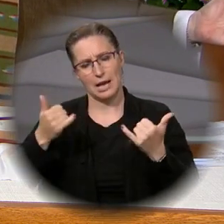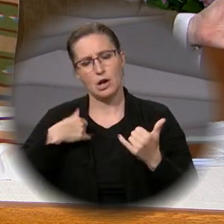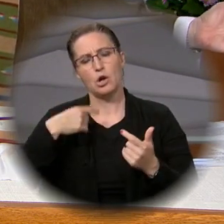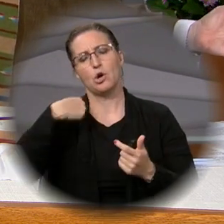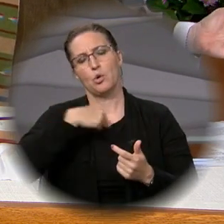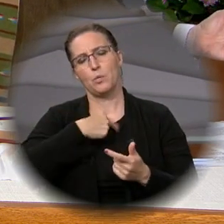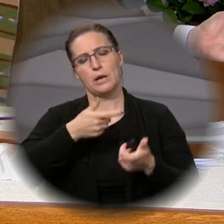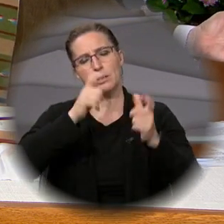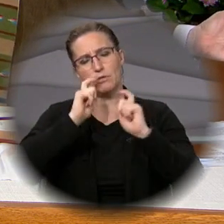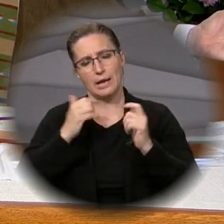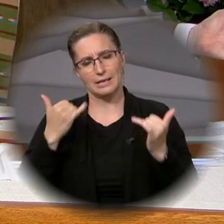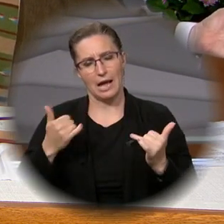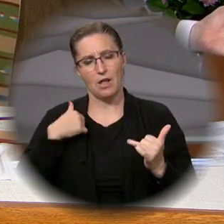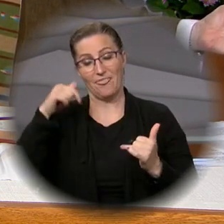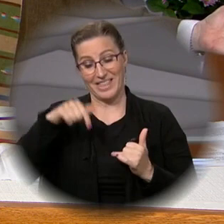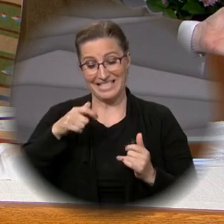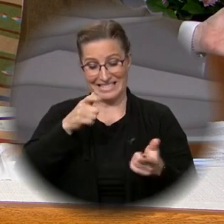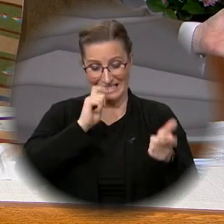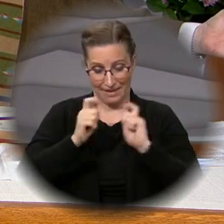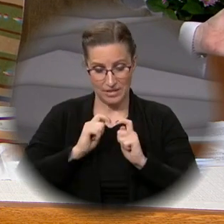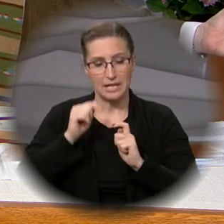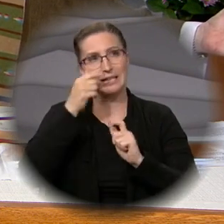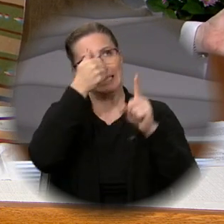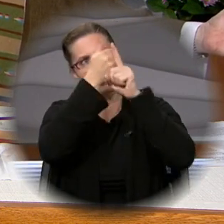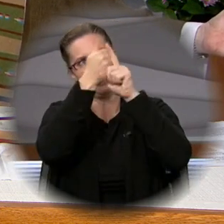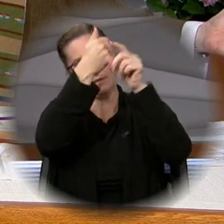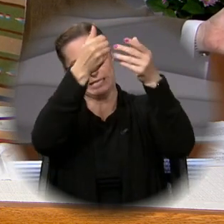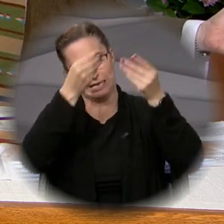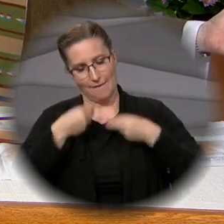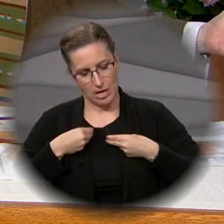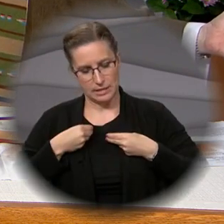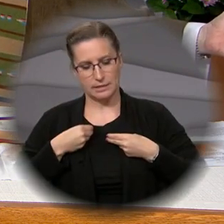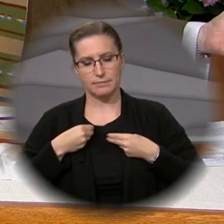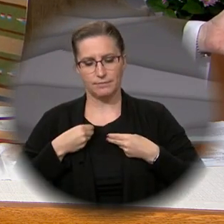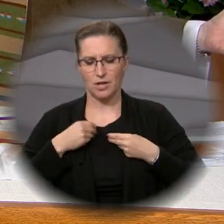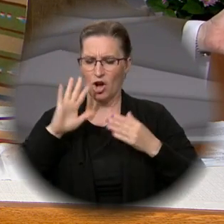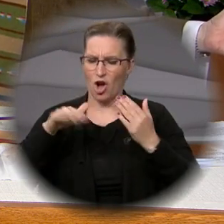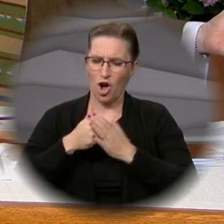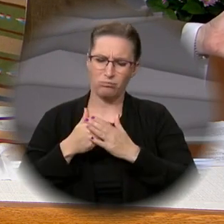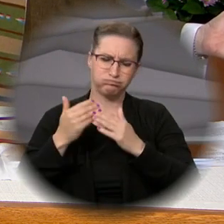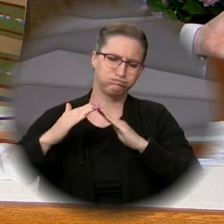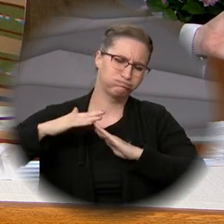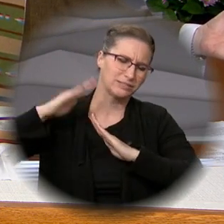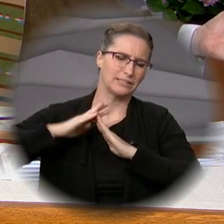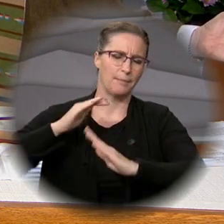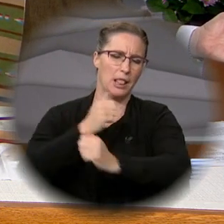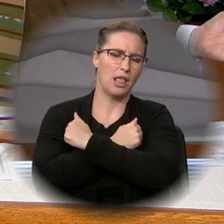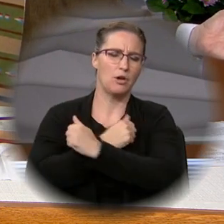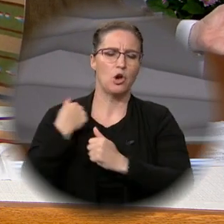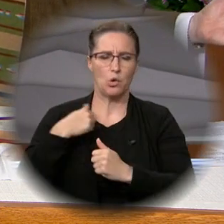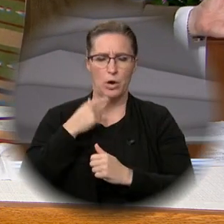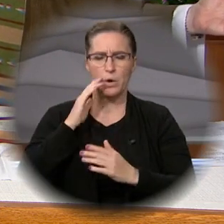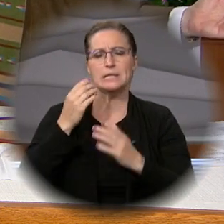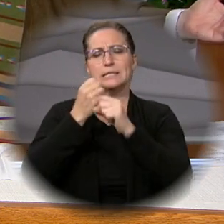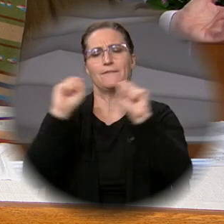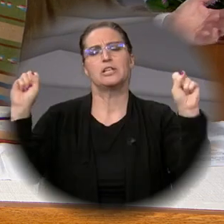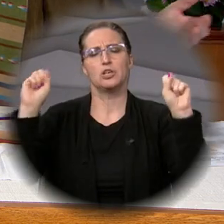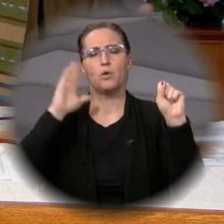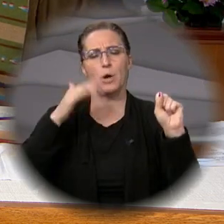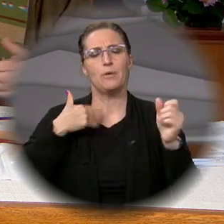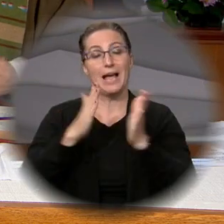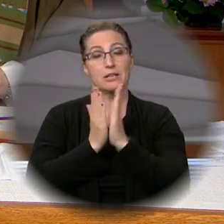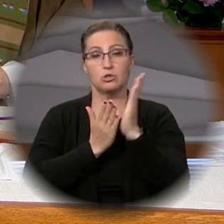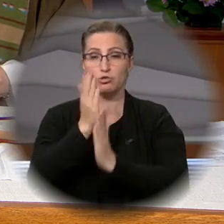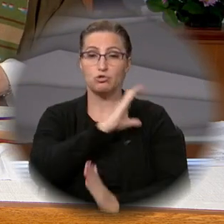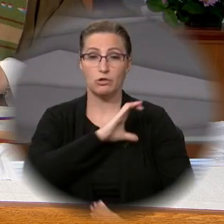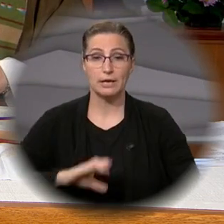we pray, that this gift, which he himself gave us with love beyond all telling, may profit us for salvation. We ask this